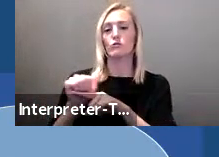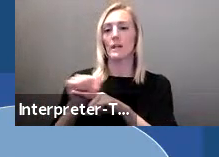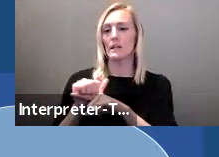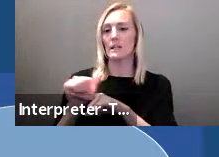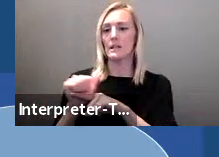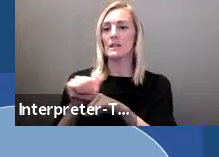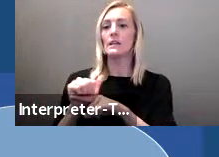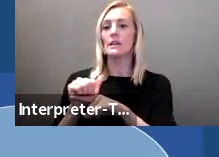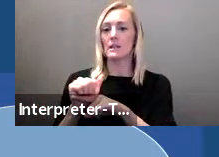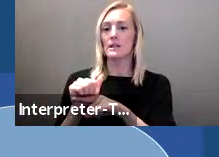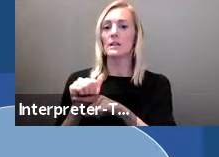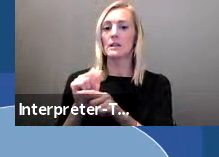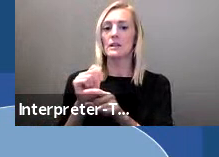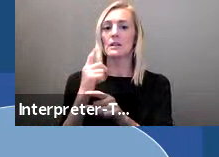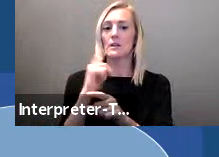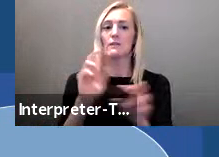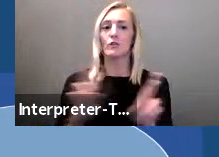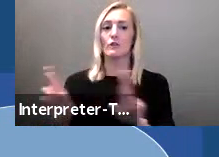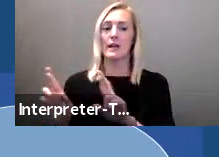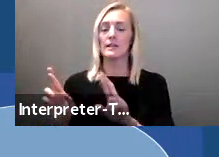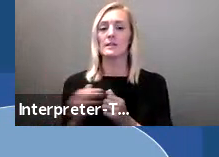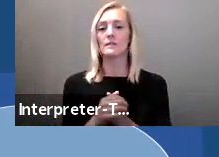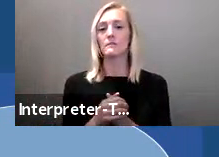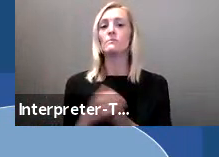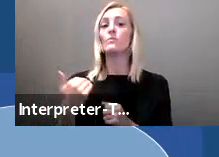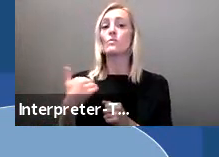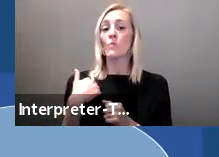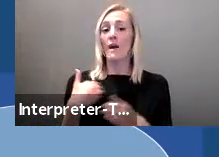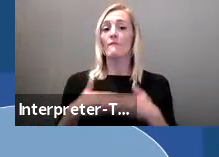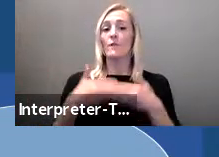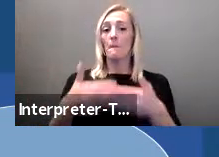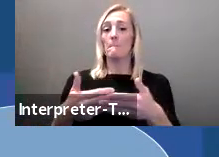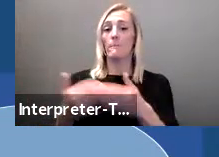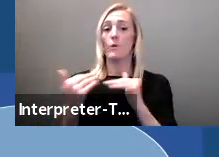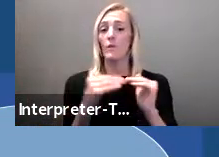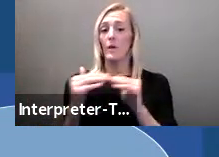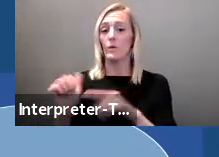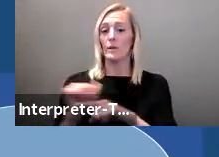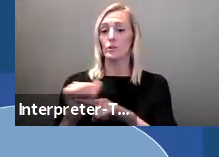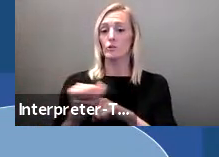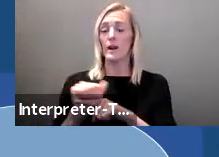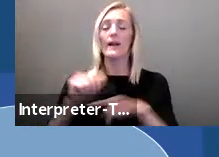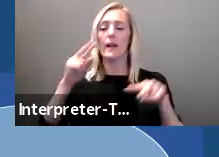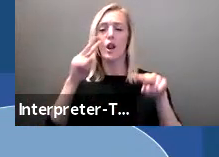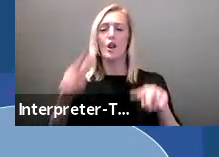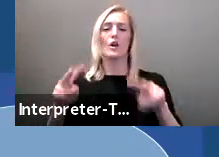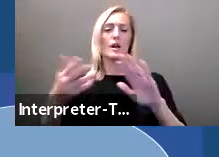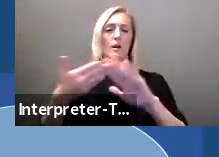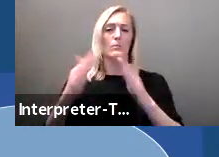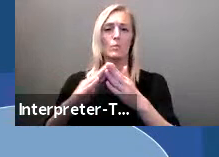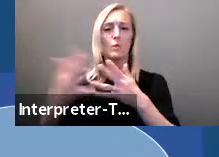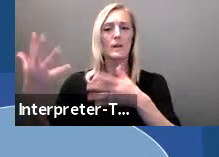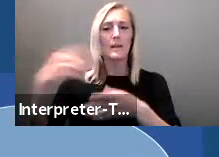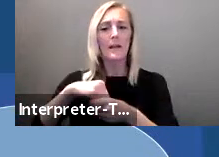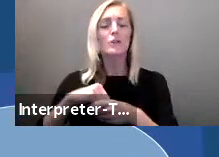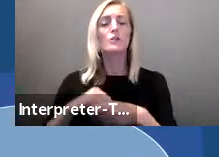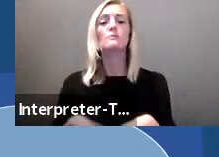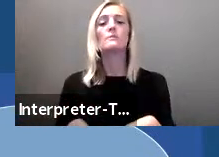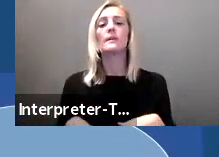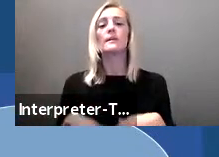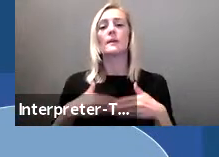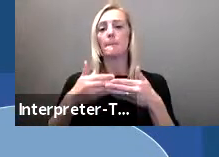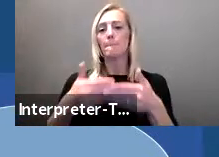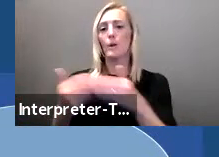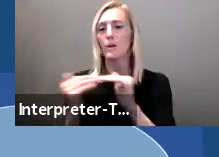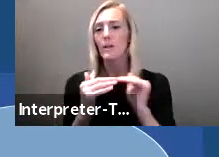creates readiness. And so we have developed a birth equity training that really does look at community engagement. It looks at birth equity. It looks at